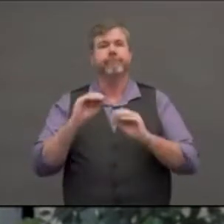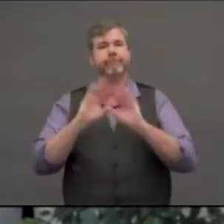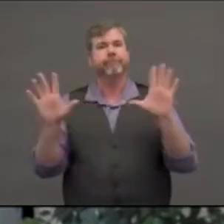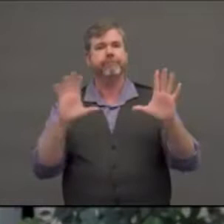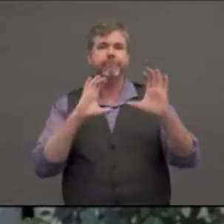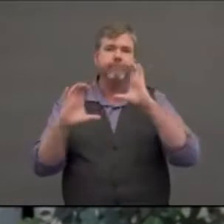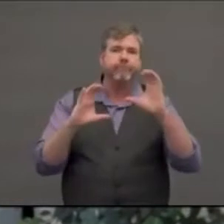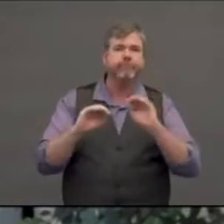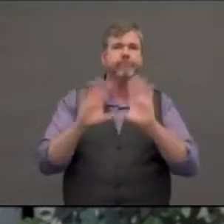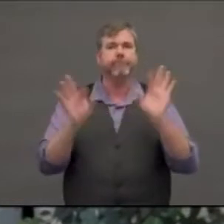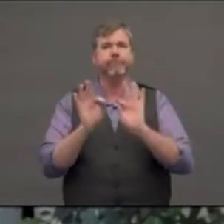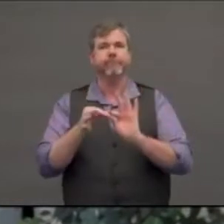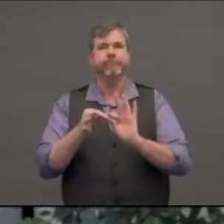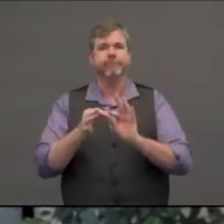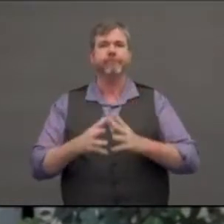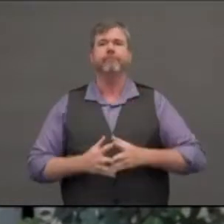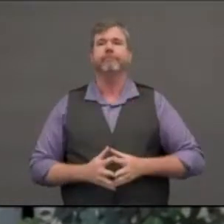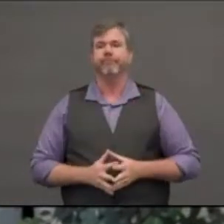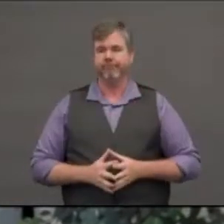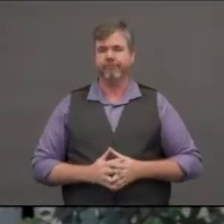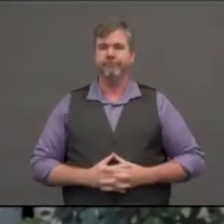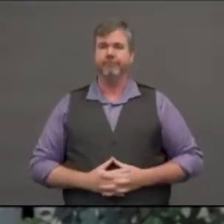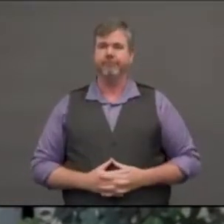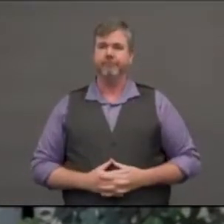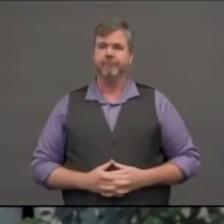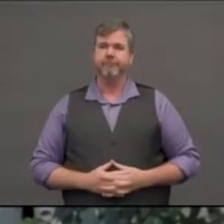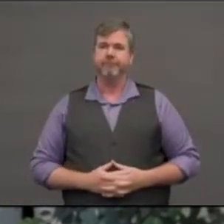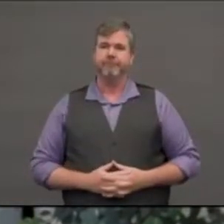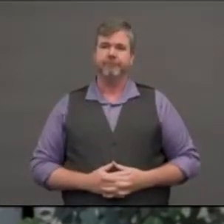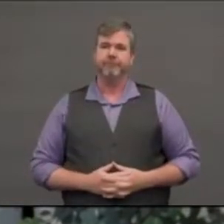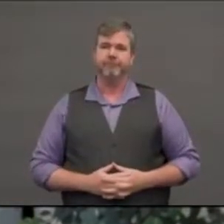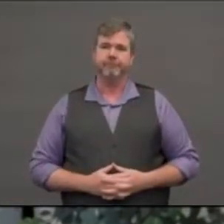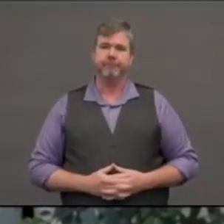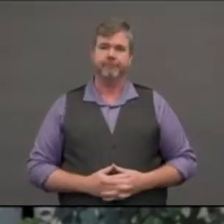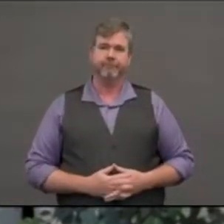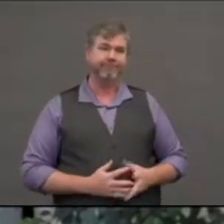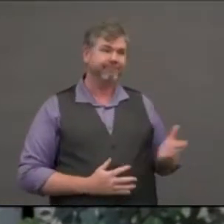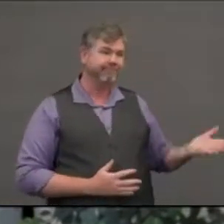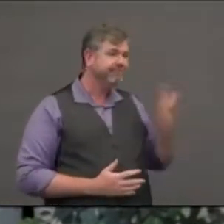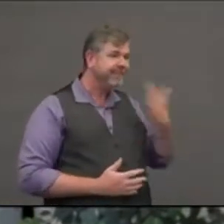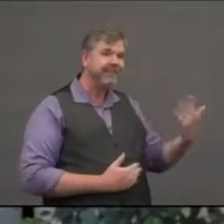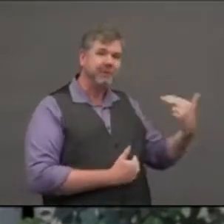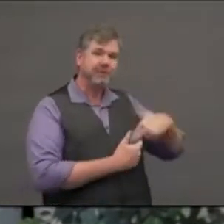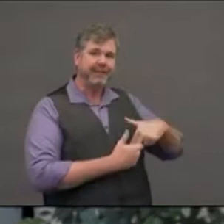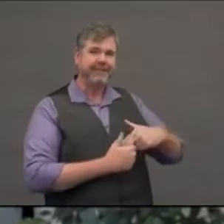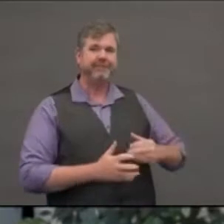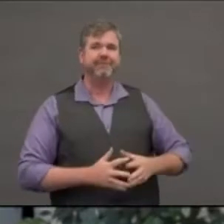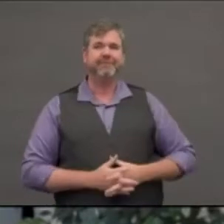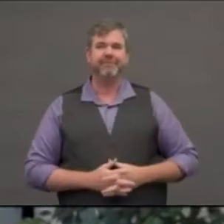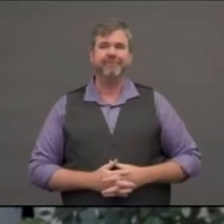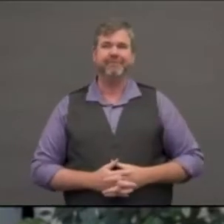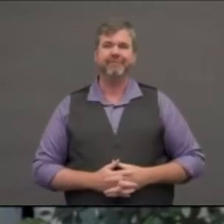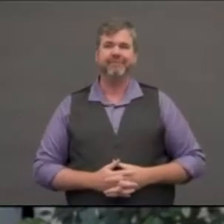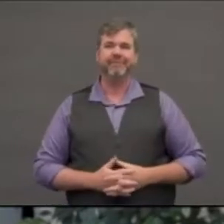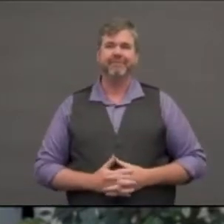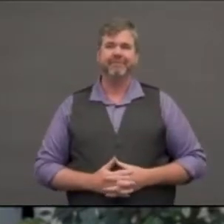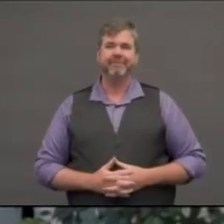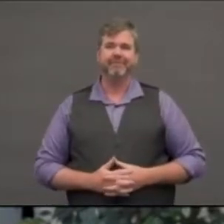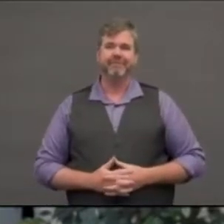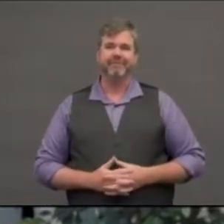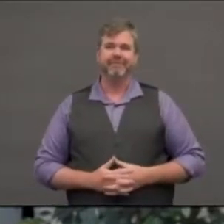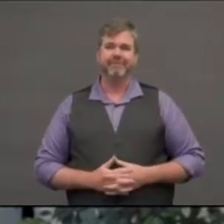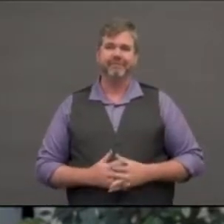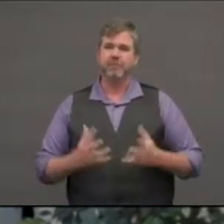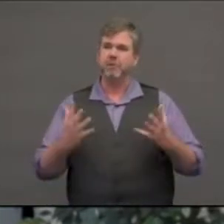communicate the information that we will be sharing this morning. Todd, thanks for being here. As always, thank you. I want to get right to it as far